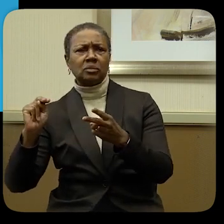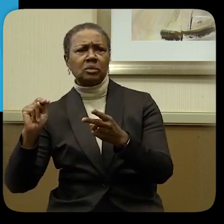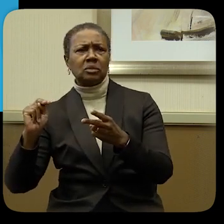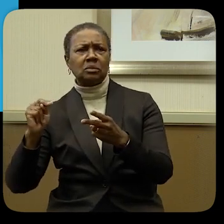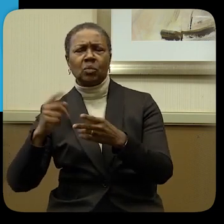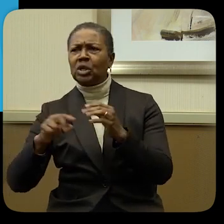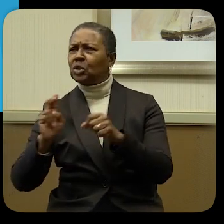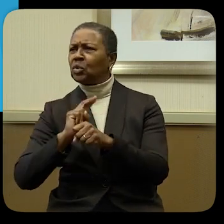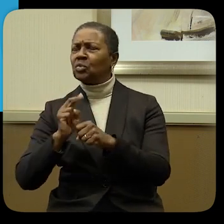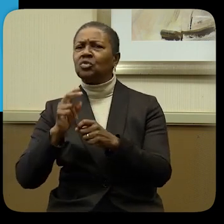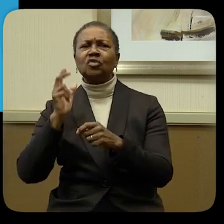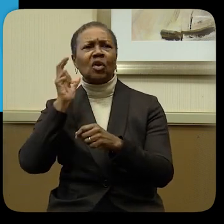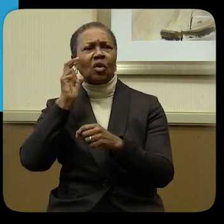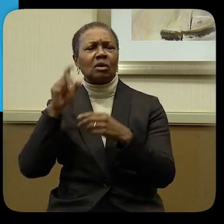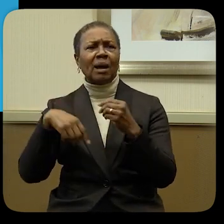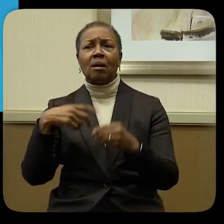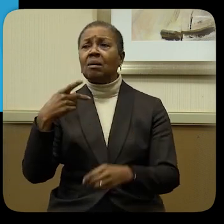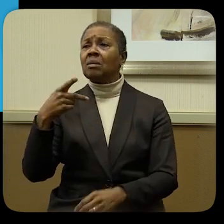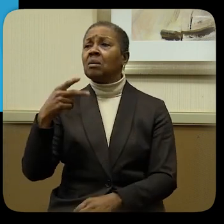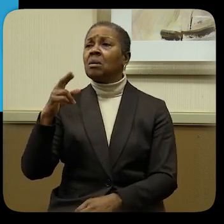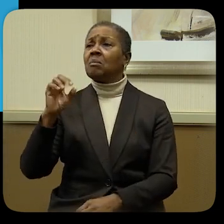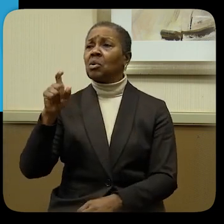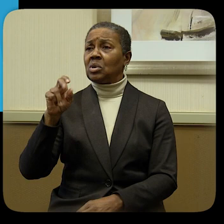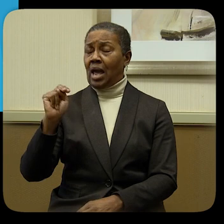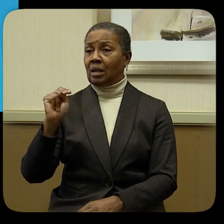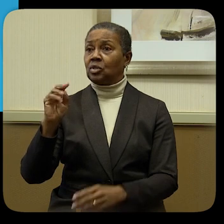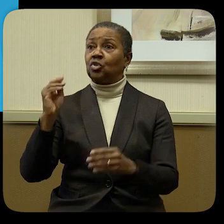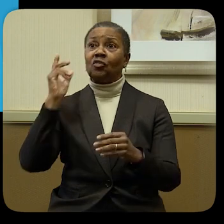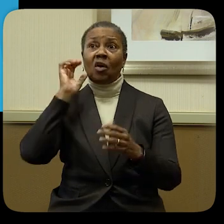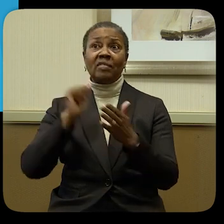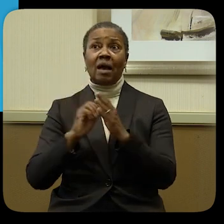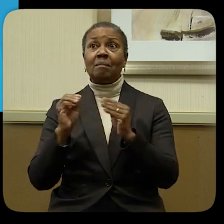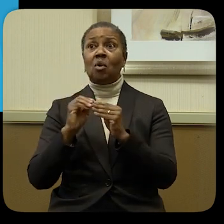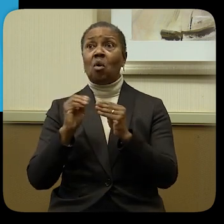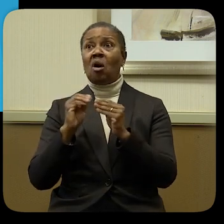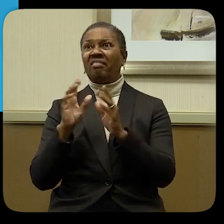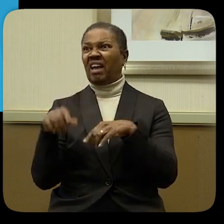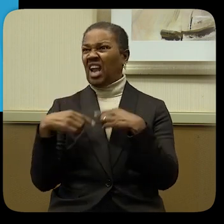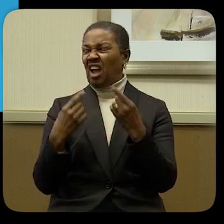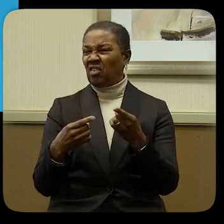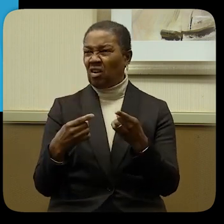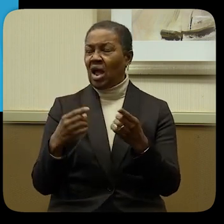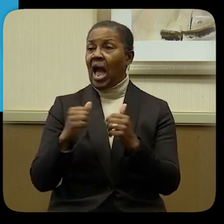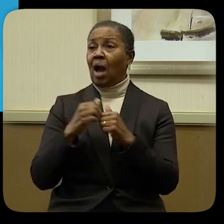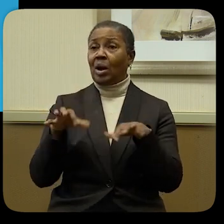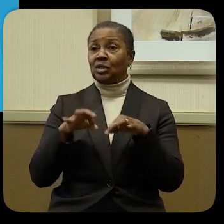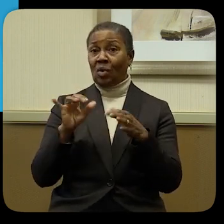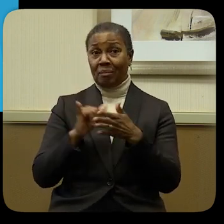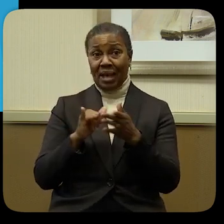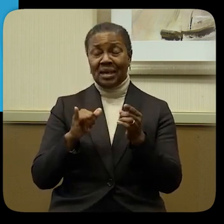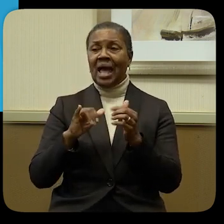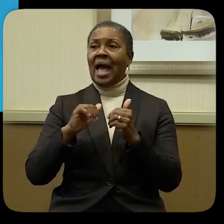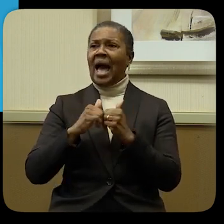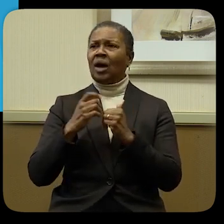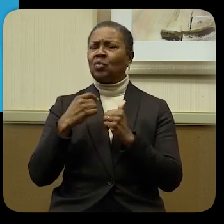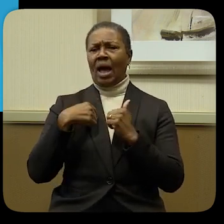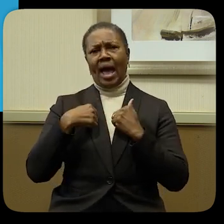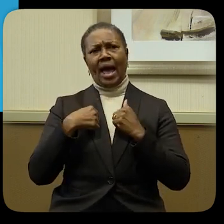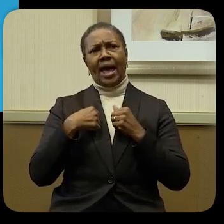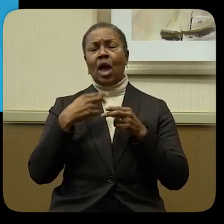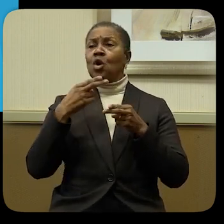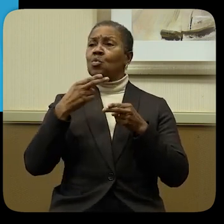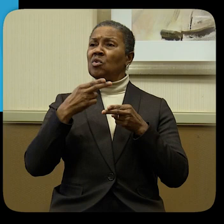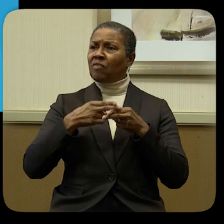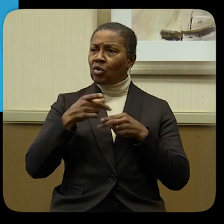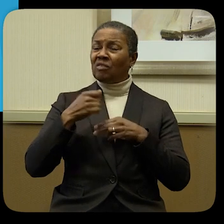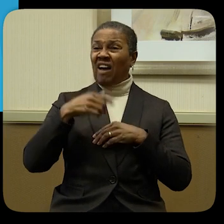you've probably heard about pronouns now more than you've ever have before, but pronouns, how I describe it is, how do I refer to you if I